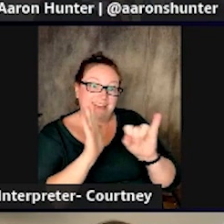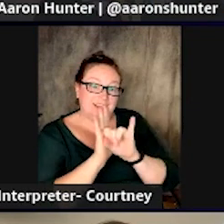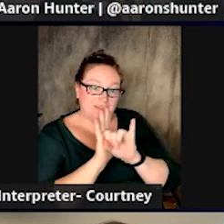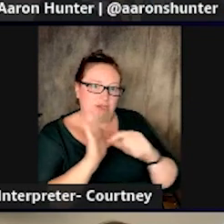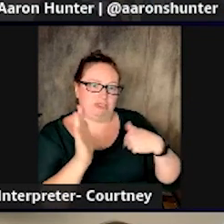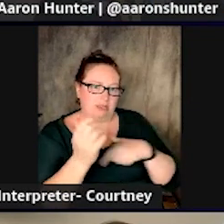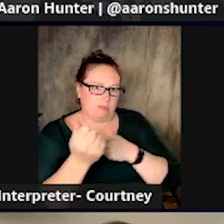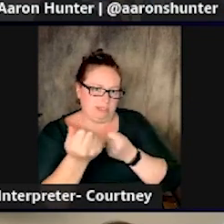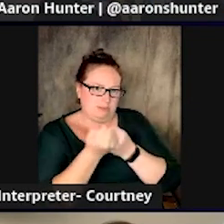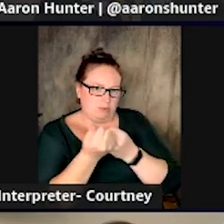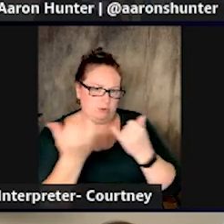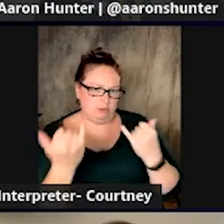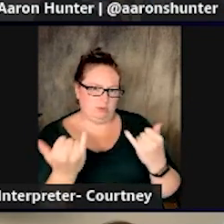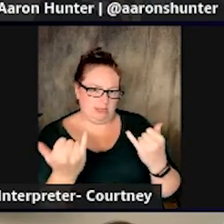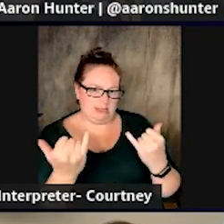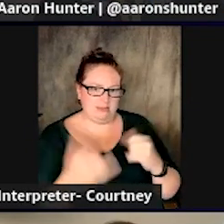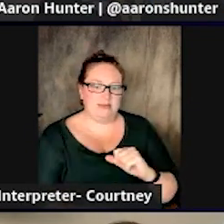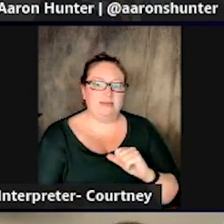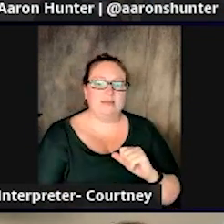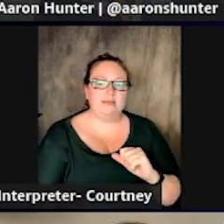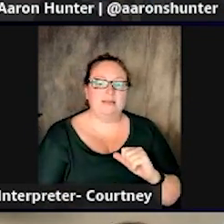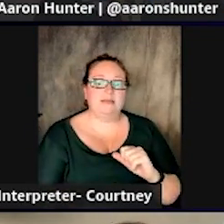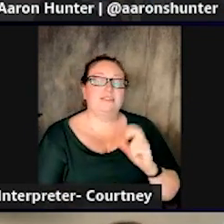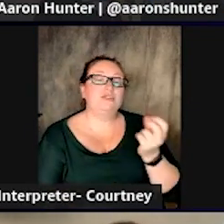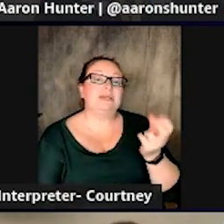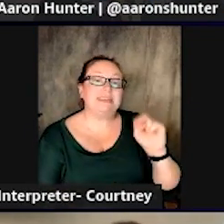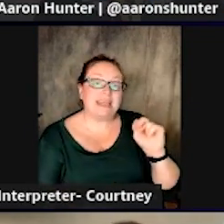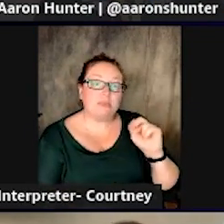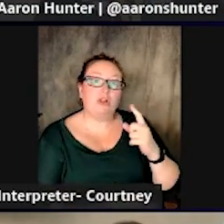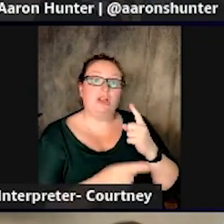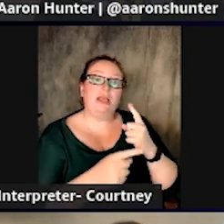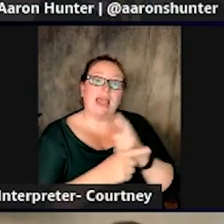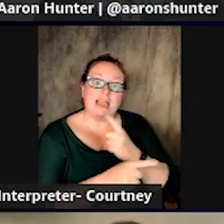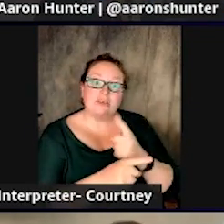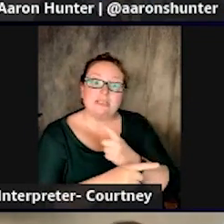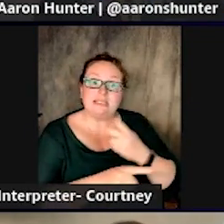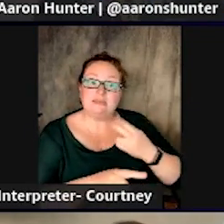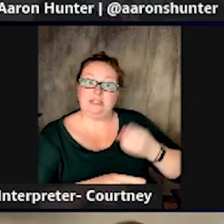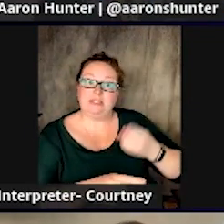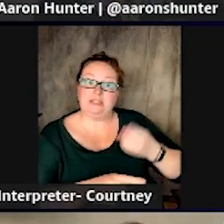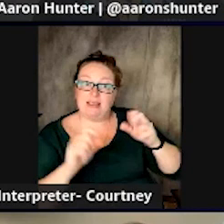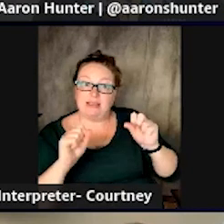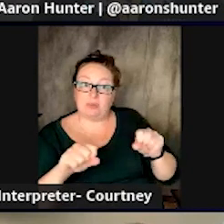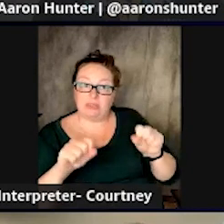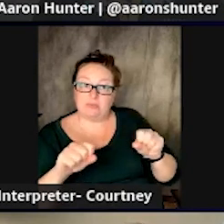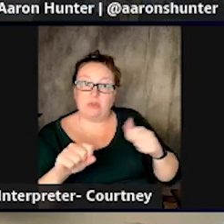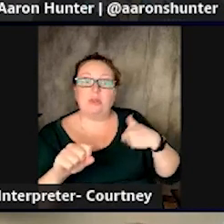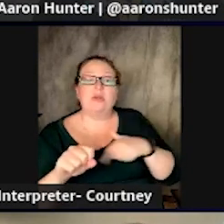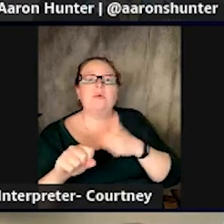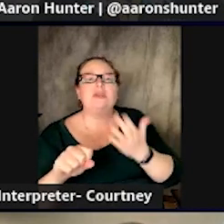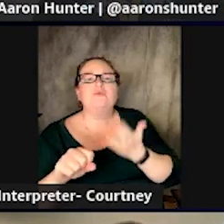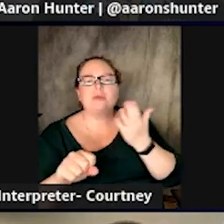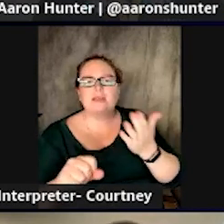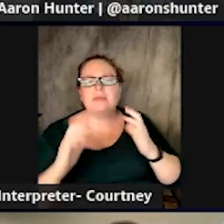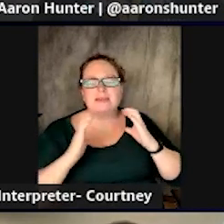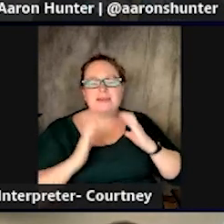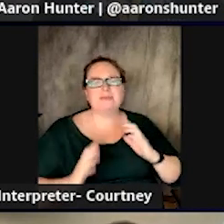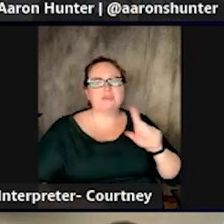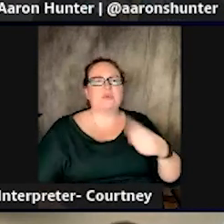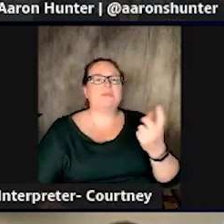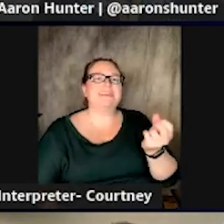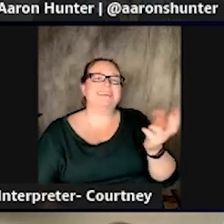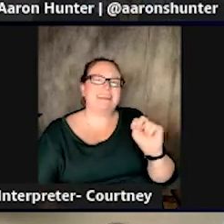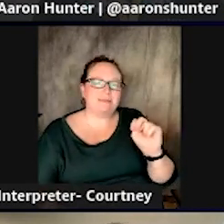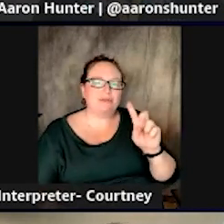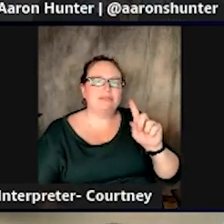today. But to enable accuracy to be as highly as possible, we recommend that customers only enable data identifiers that